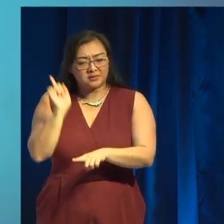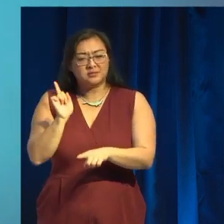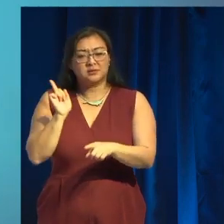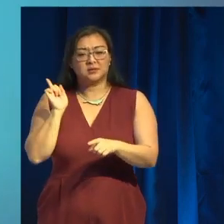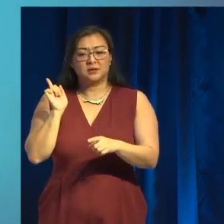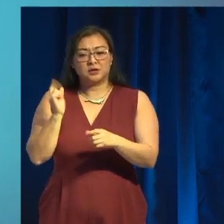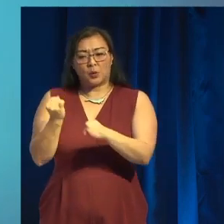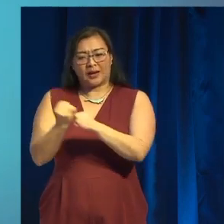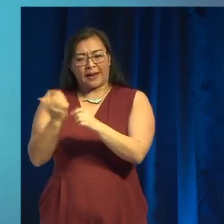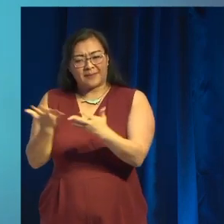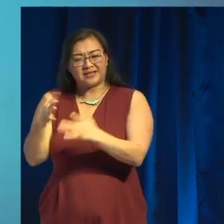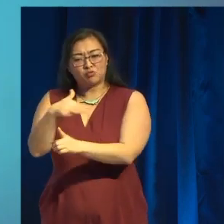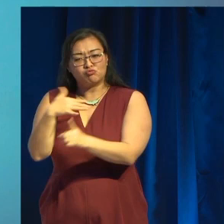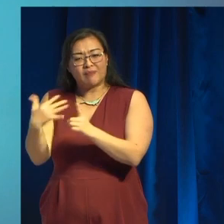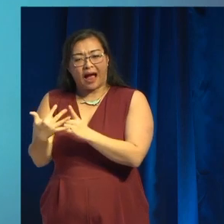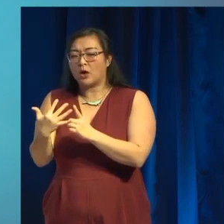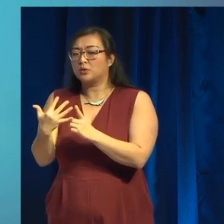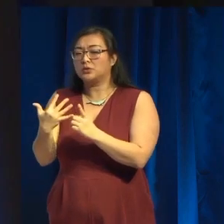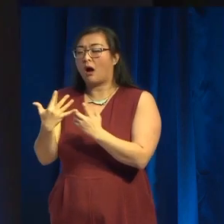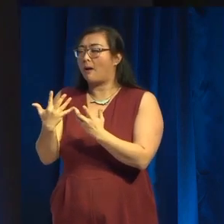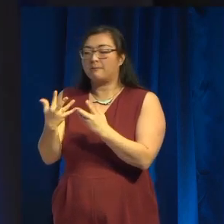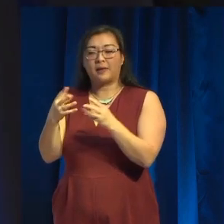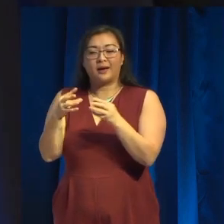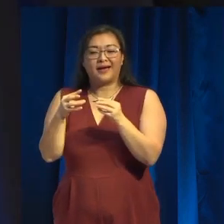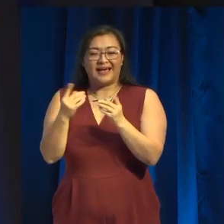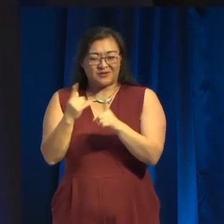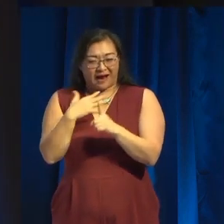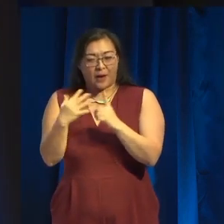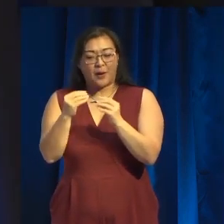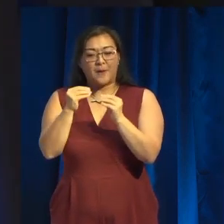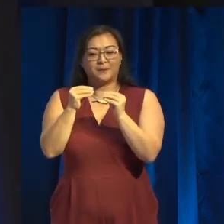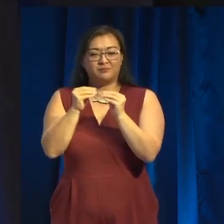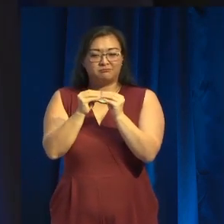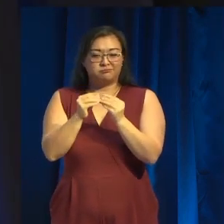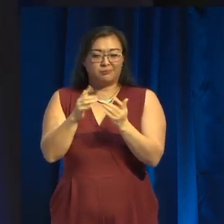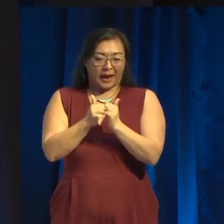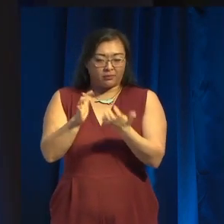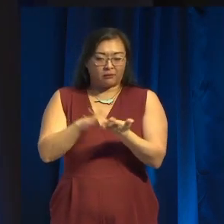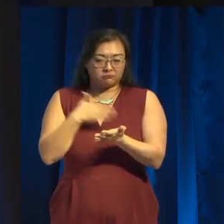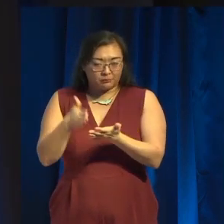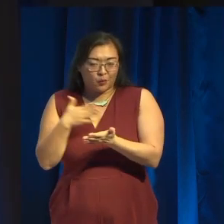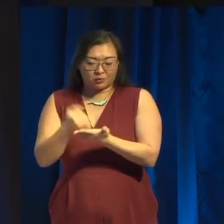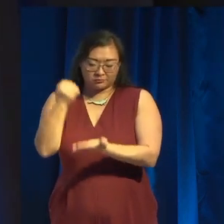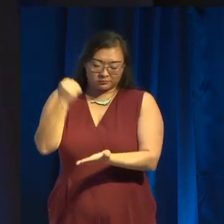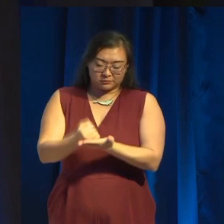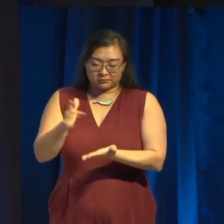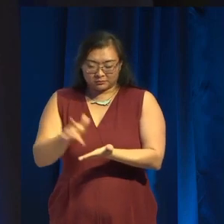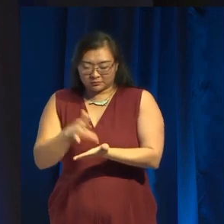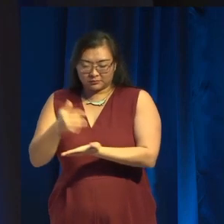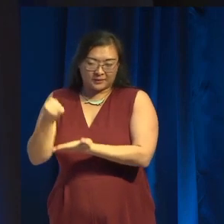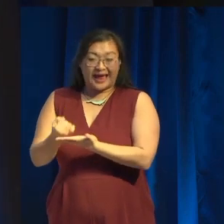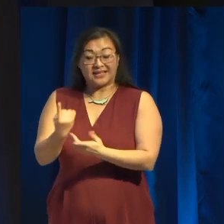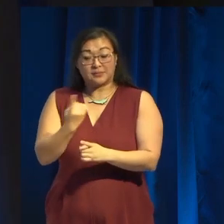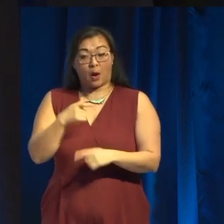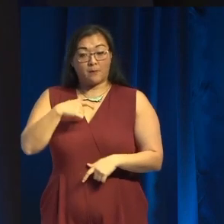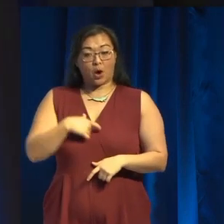focused around bureaucracy and minutia. It's about a border control person who's letting people through the border to another country,